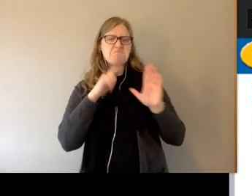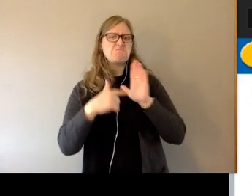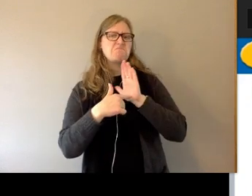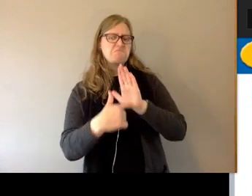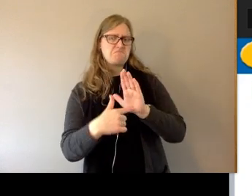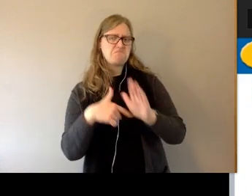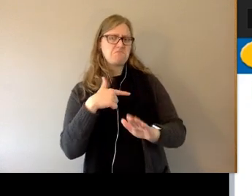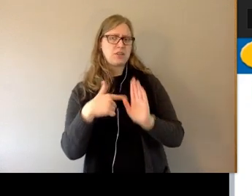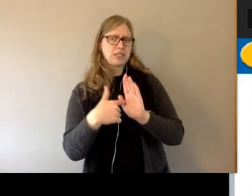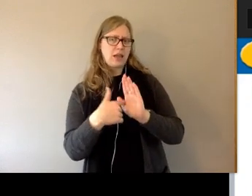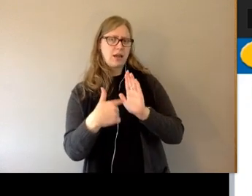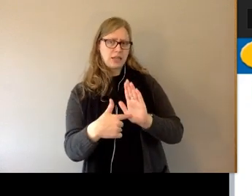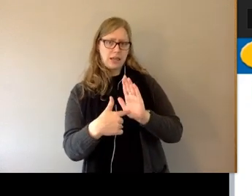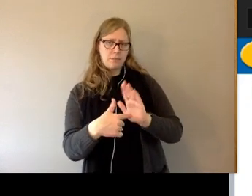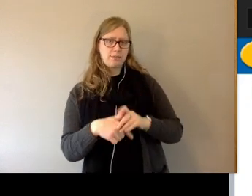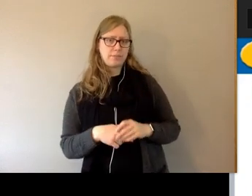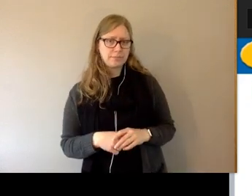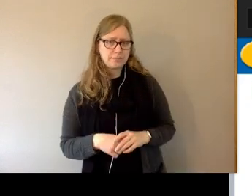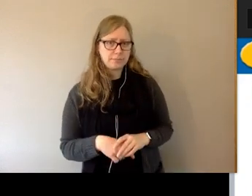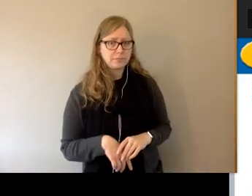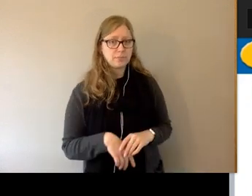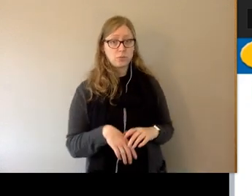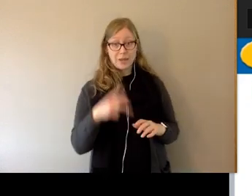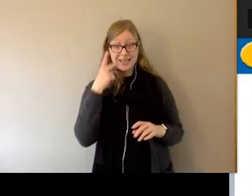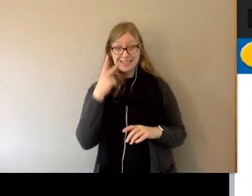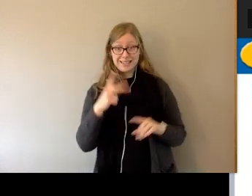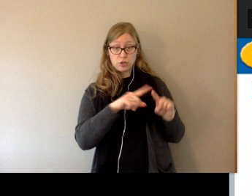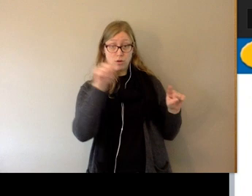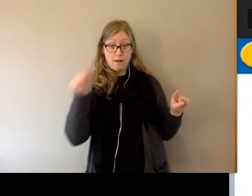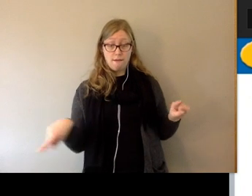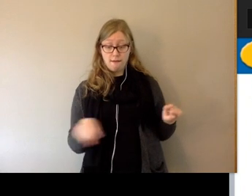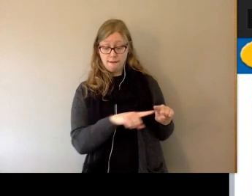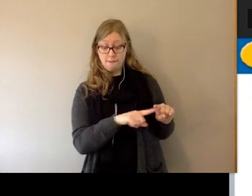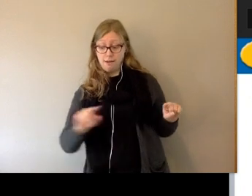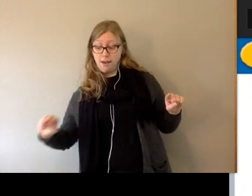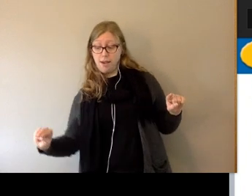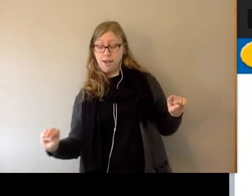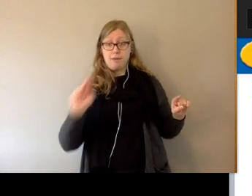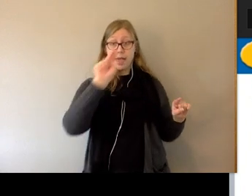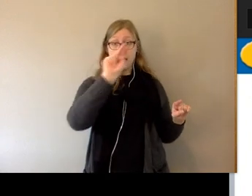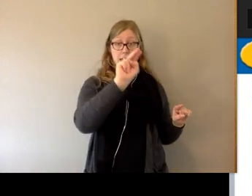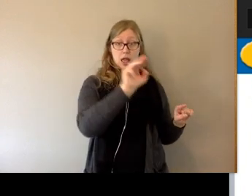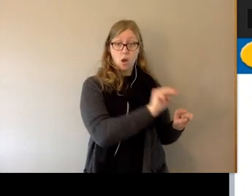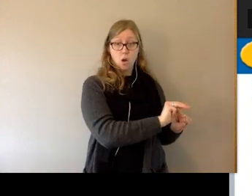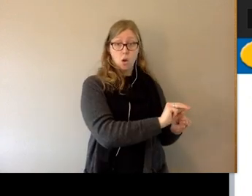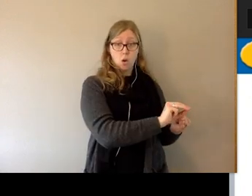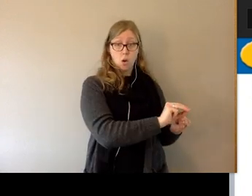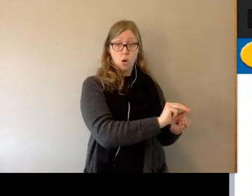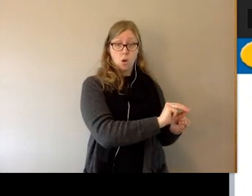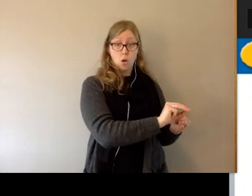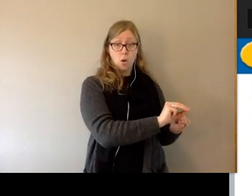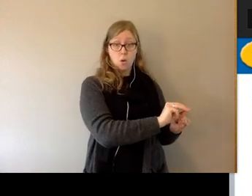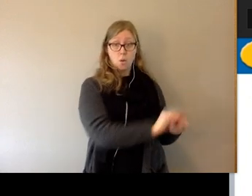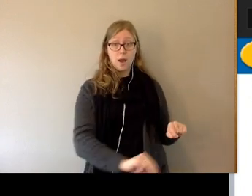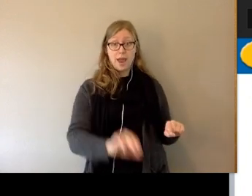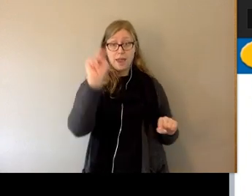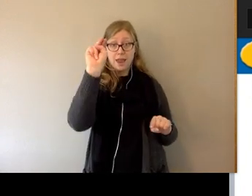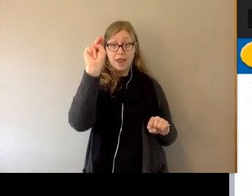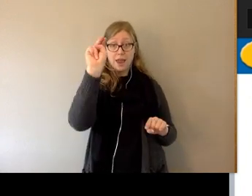triangle MNO. So we have triangle MNO, and angle N is bisected by this